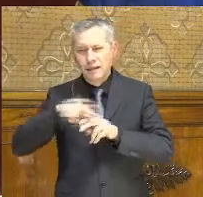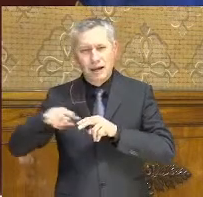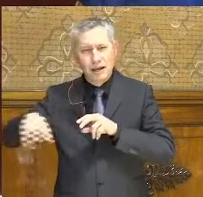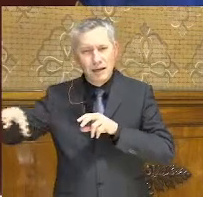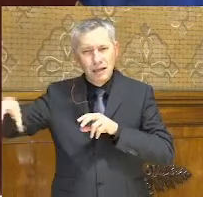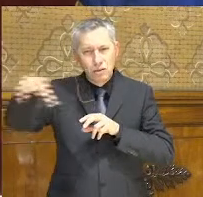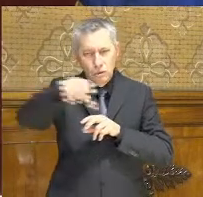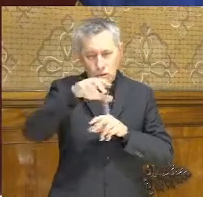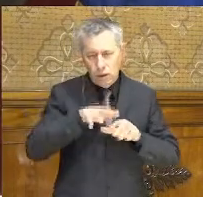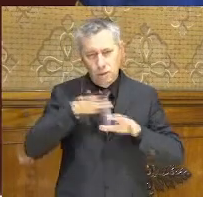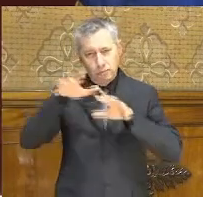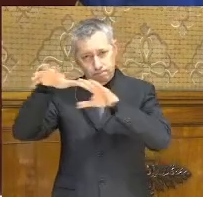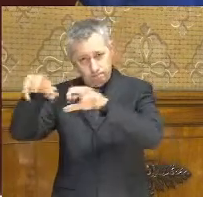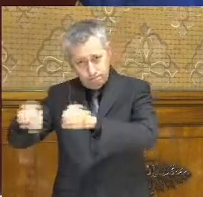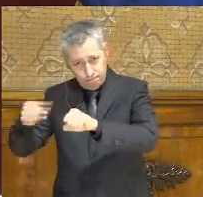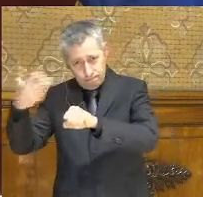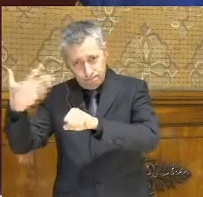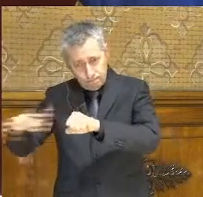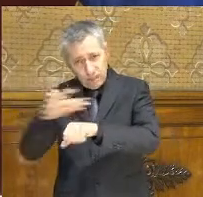on some other bodies.